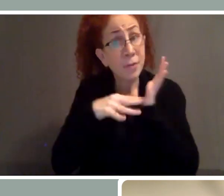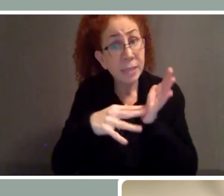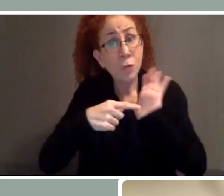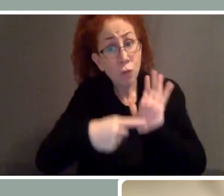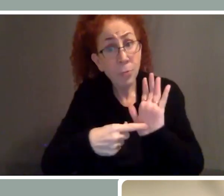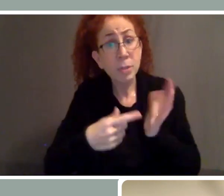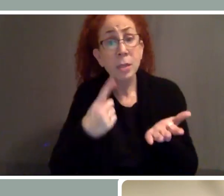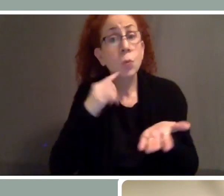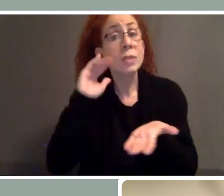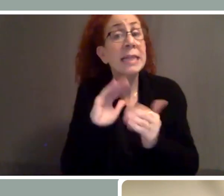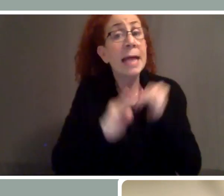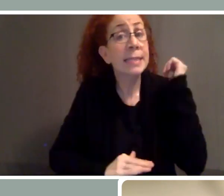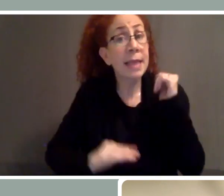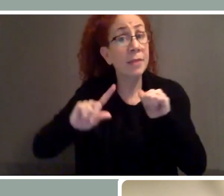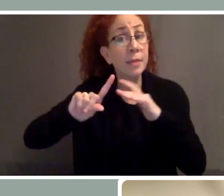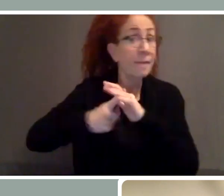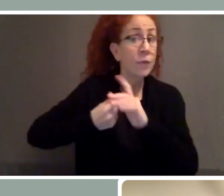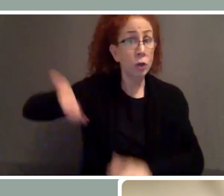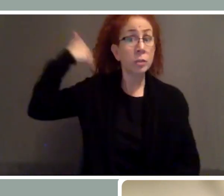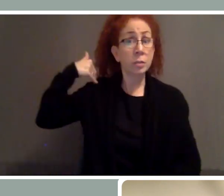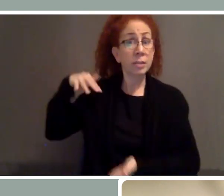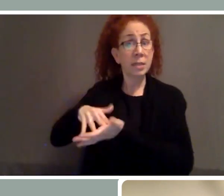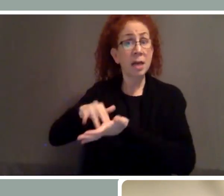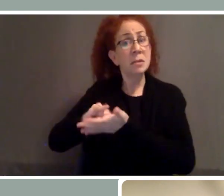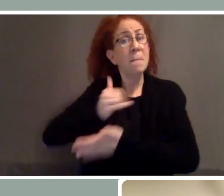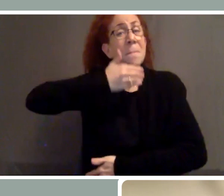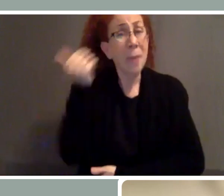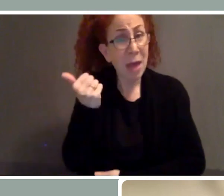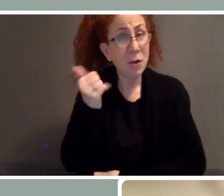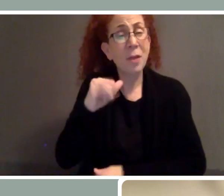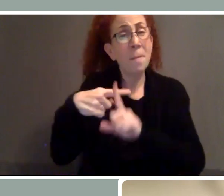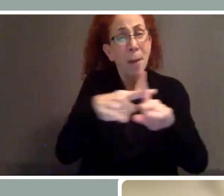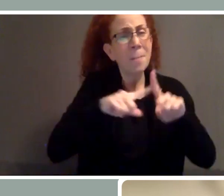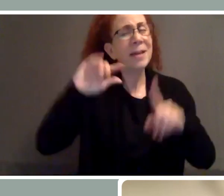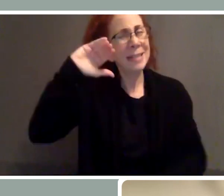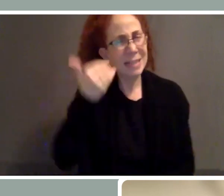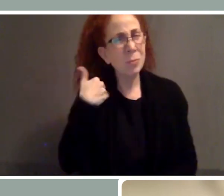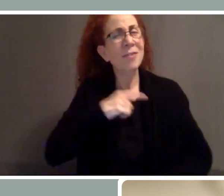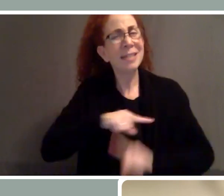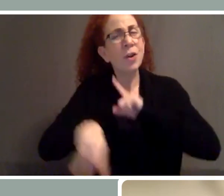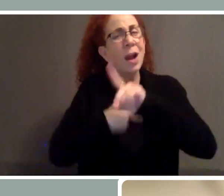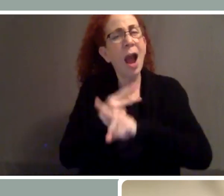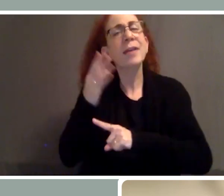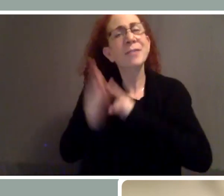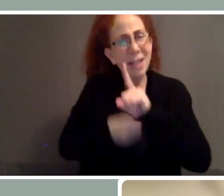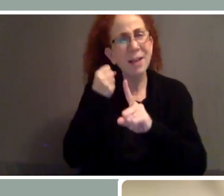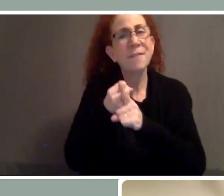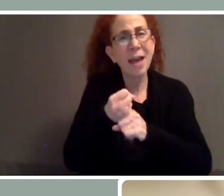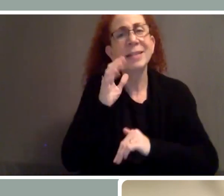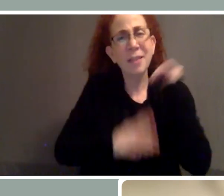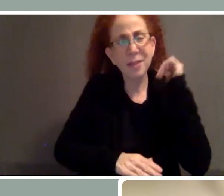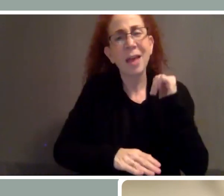was less than we saw in the very early studies. So that was encouraging. But they do seem to have a different side effect profile than